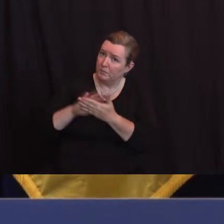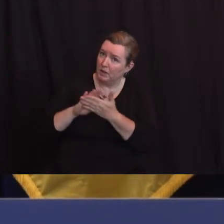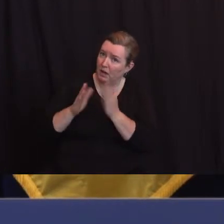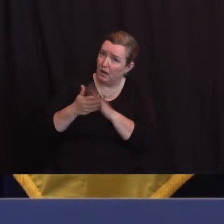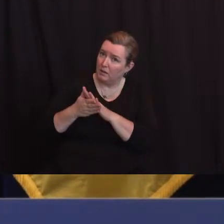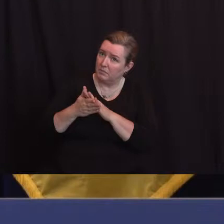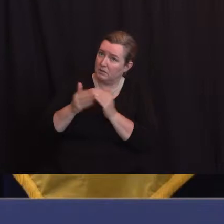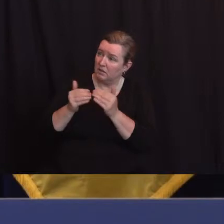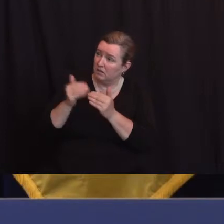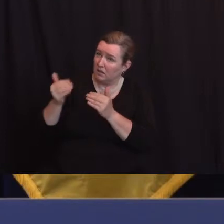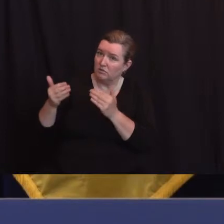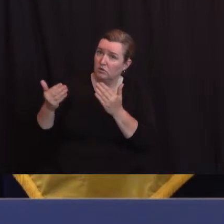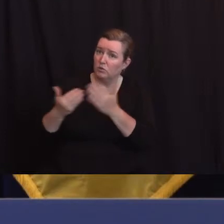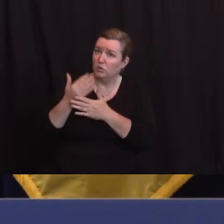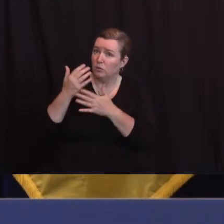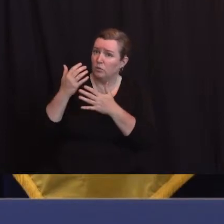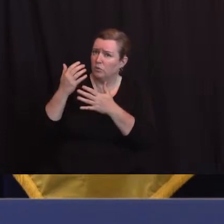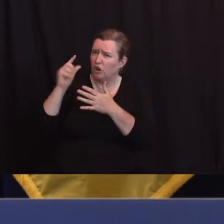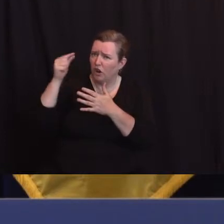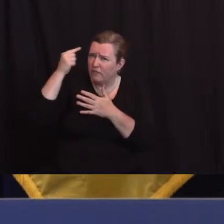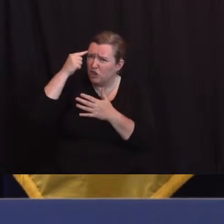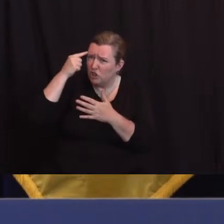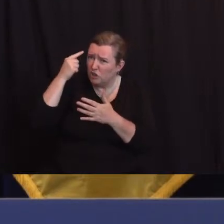committed to nominating her again next year?